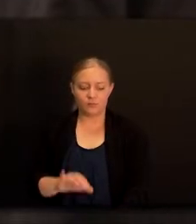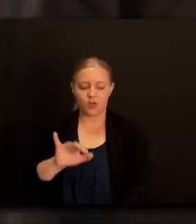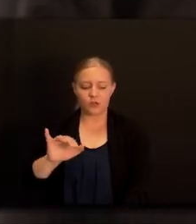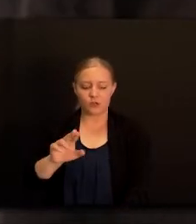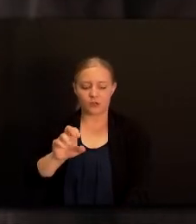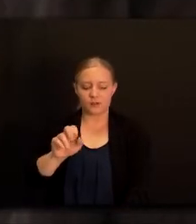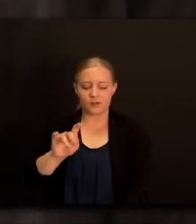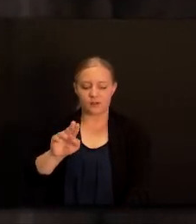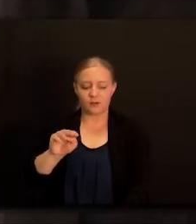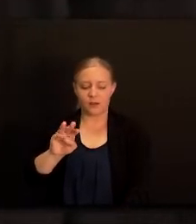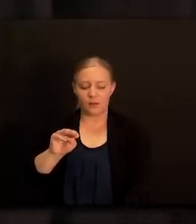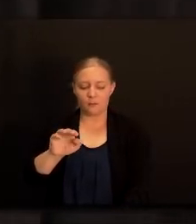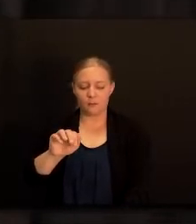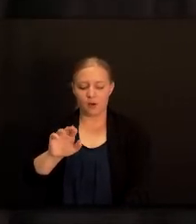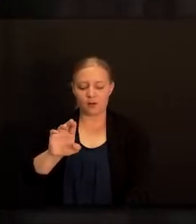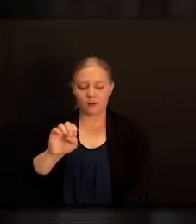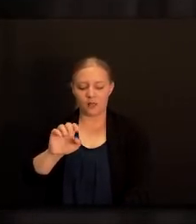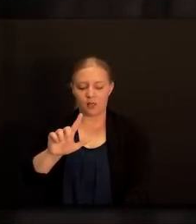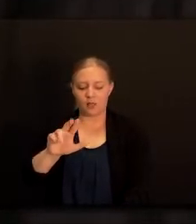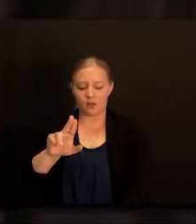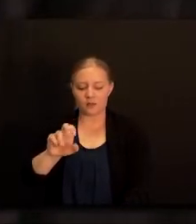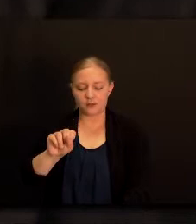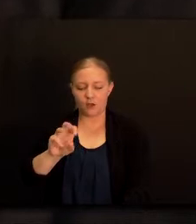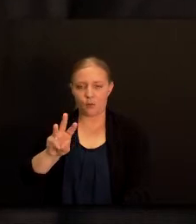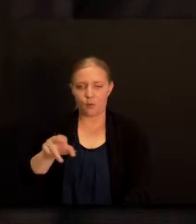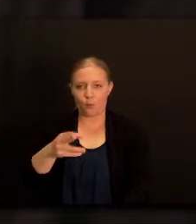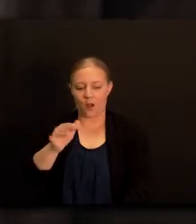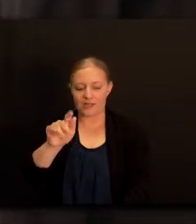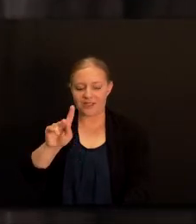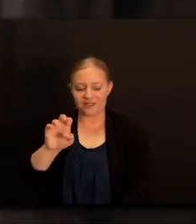Justin Anthony Marcellus White.